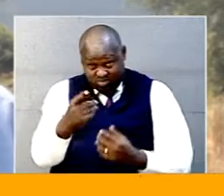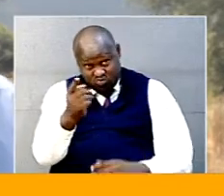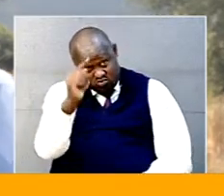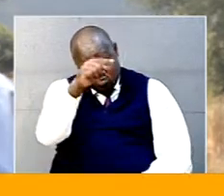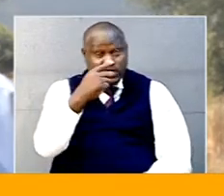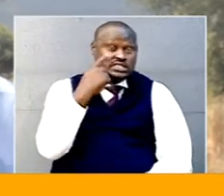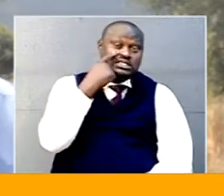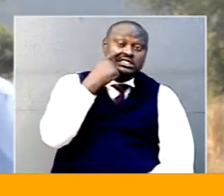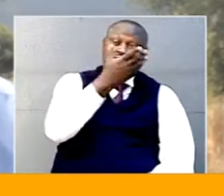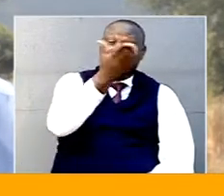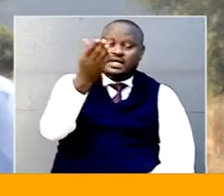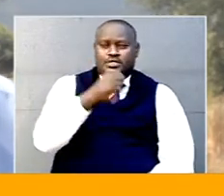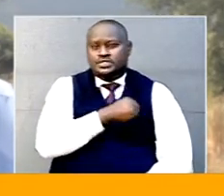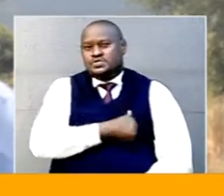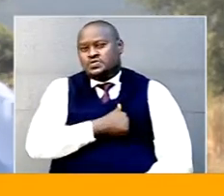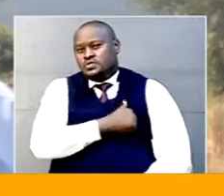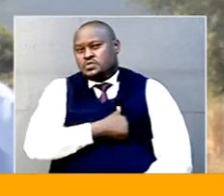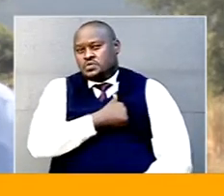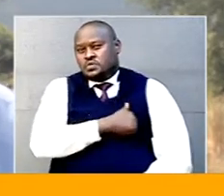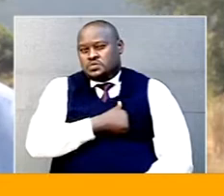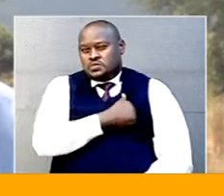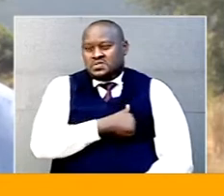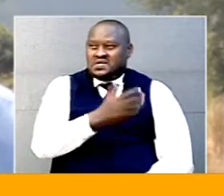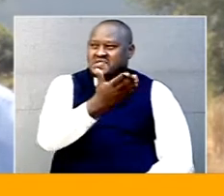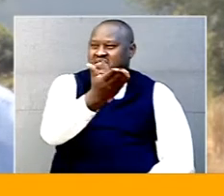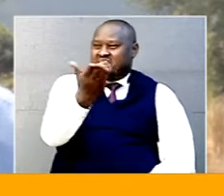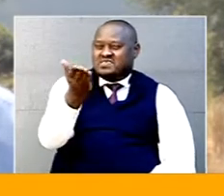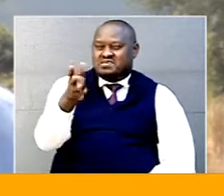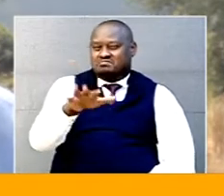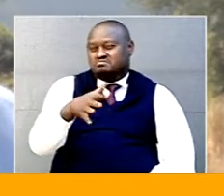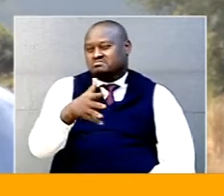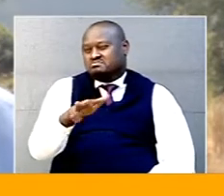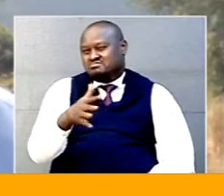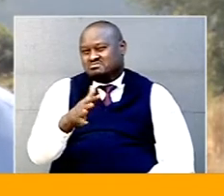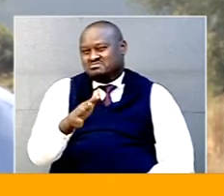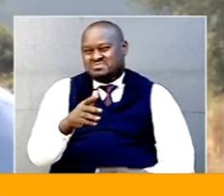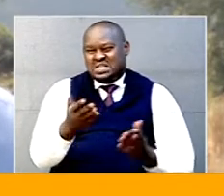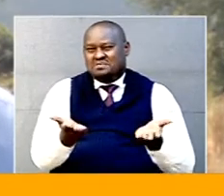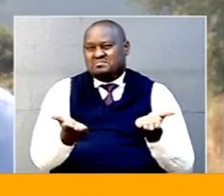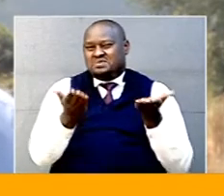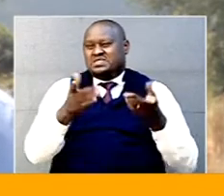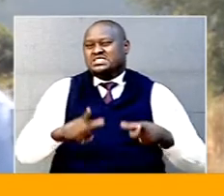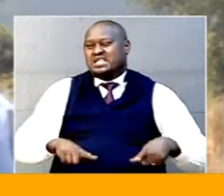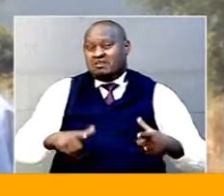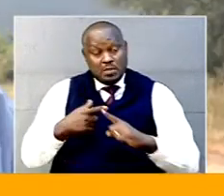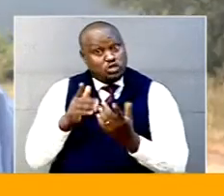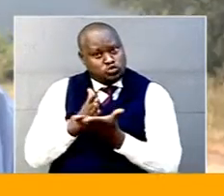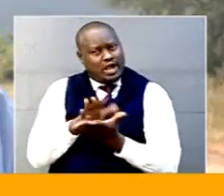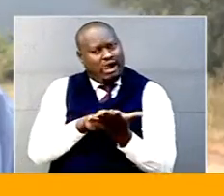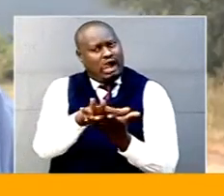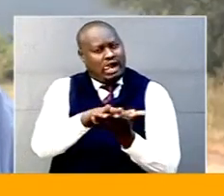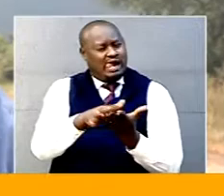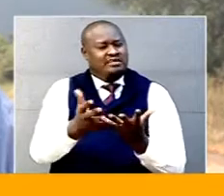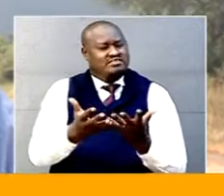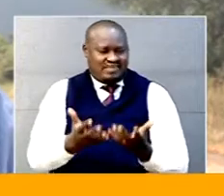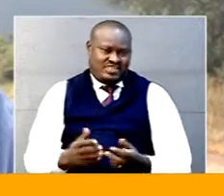impact, you discover that the impact is not appropriate to how much has been put in. So